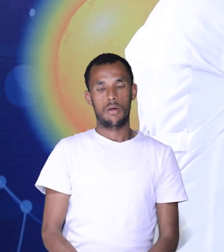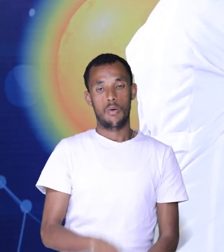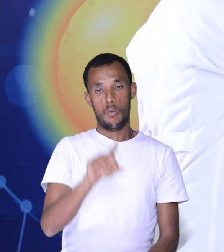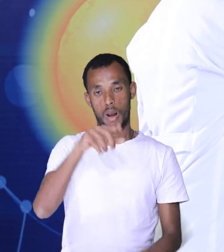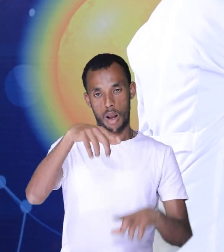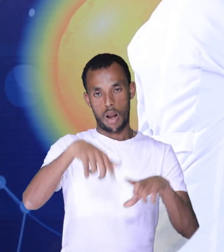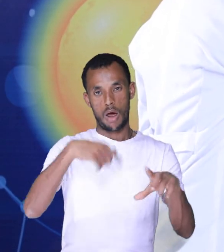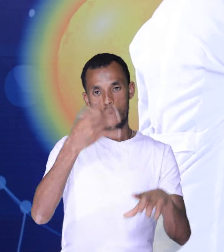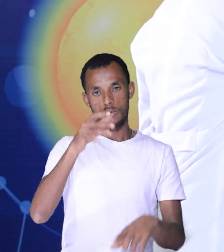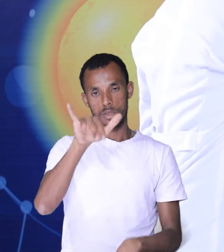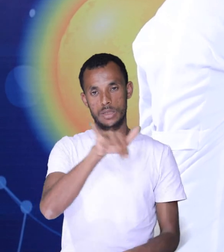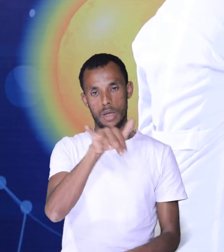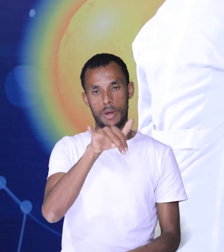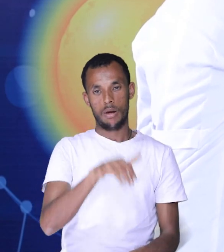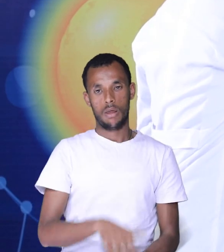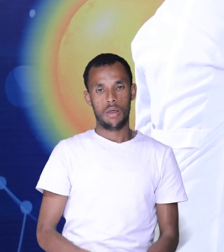line of symmetry.